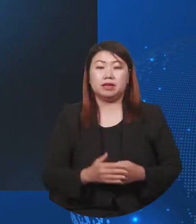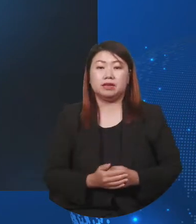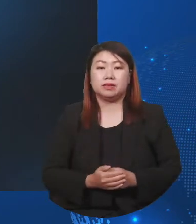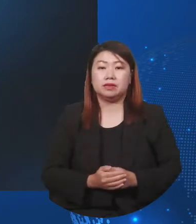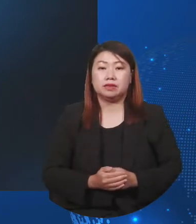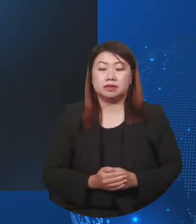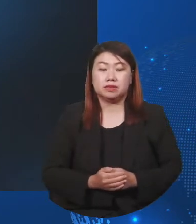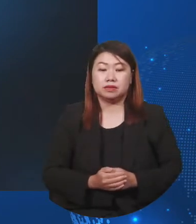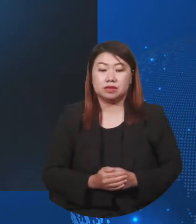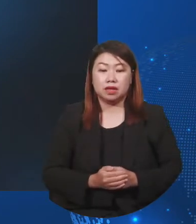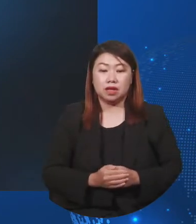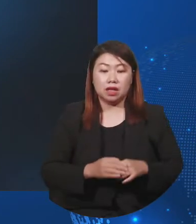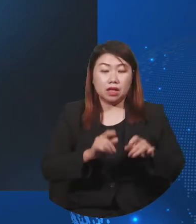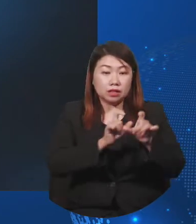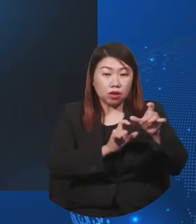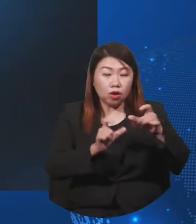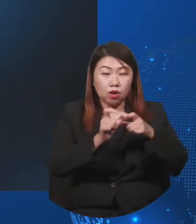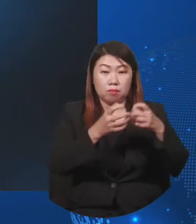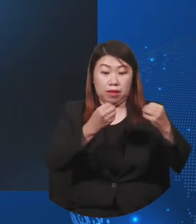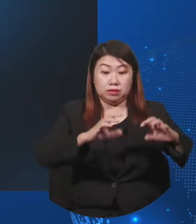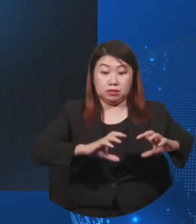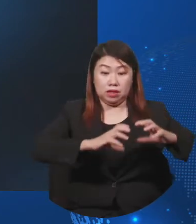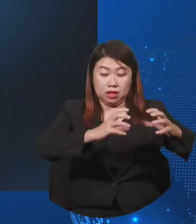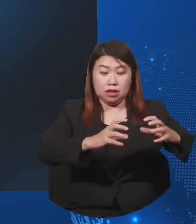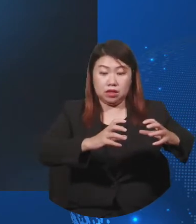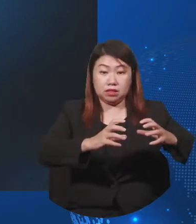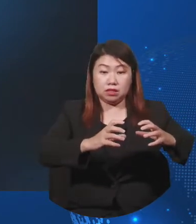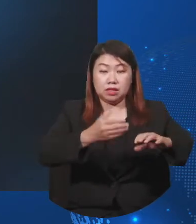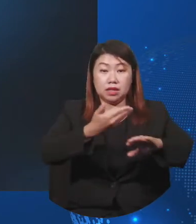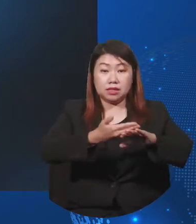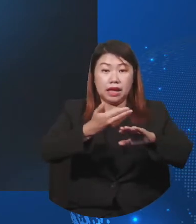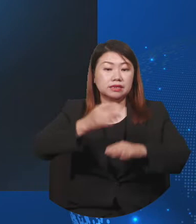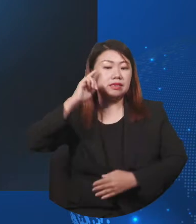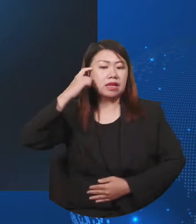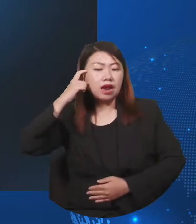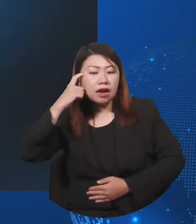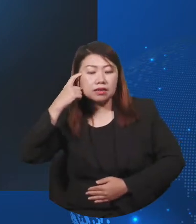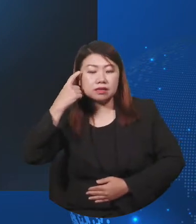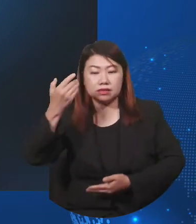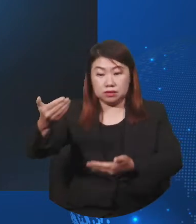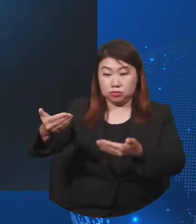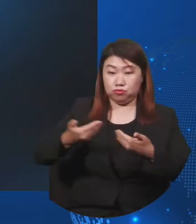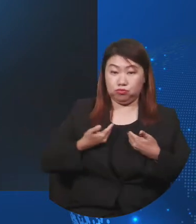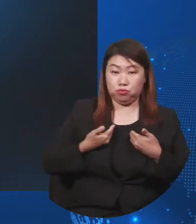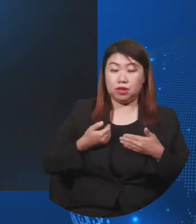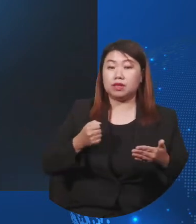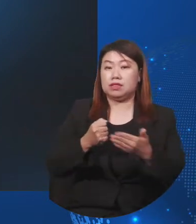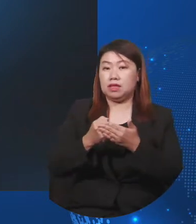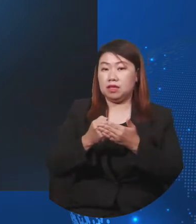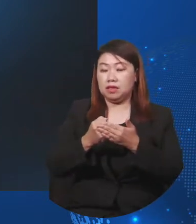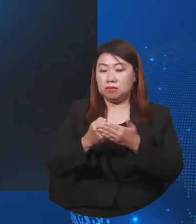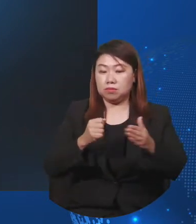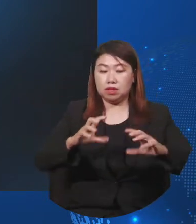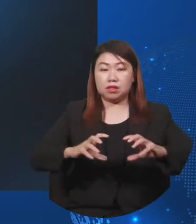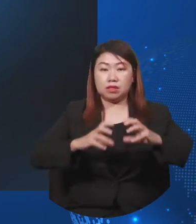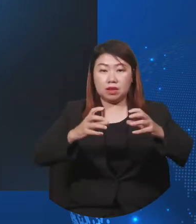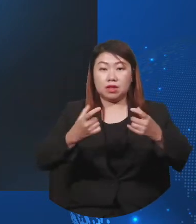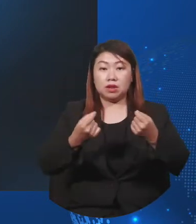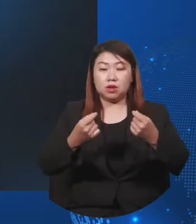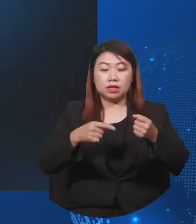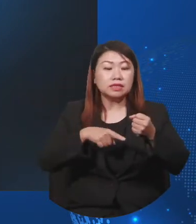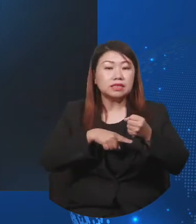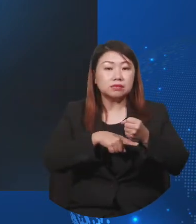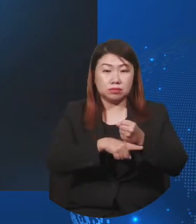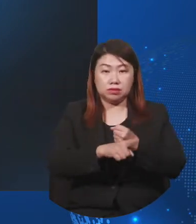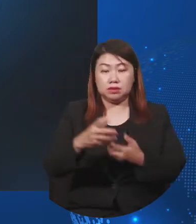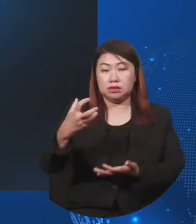more leverage multilateralism to balance diversified interests and to enhance the impact of their cooperation